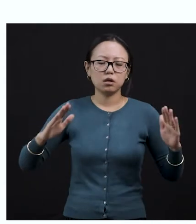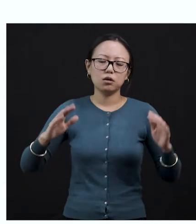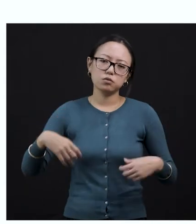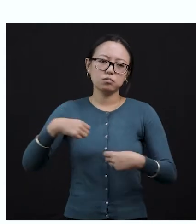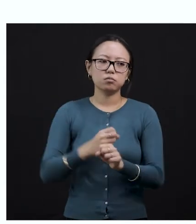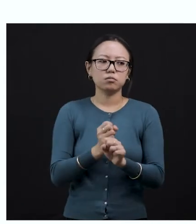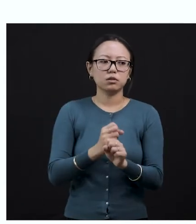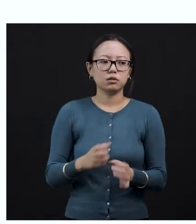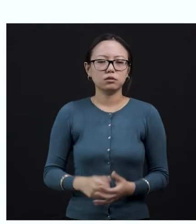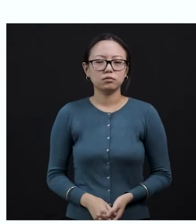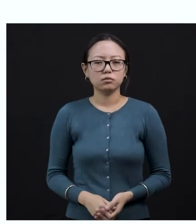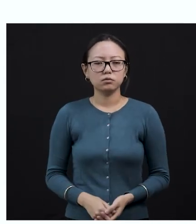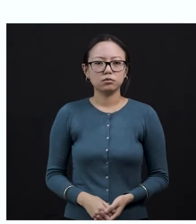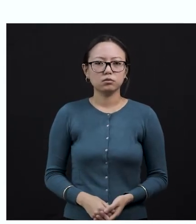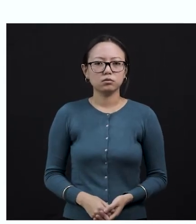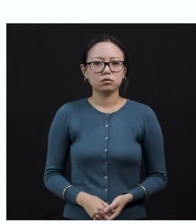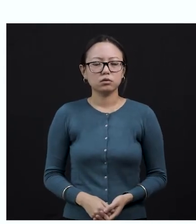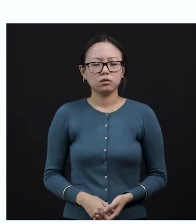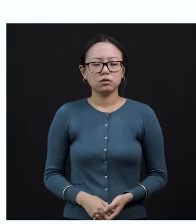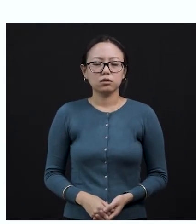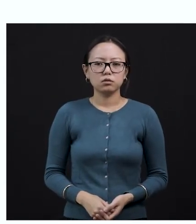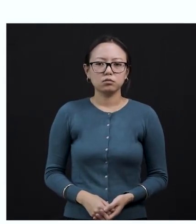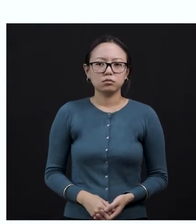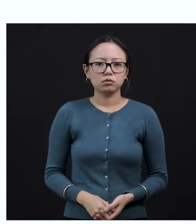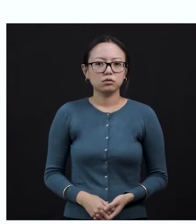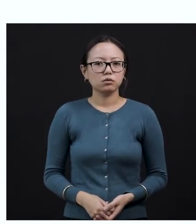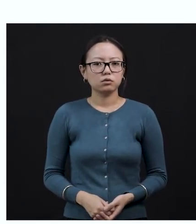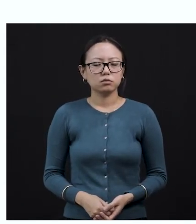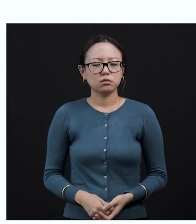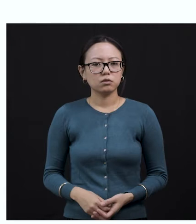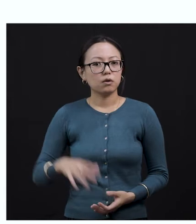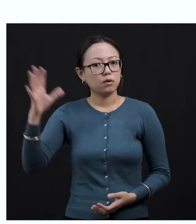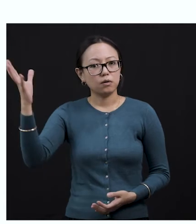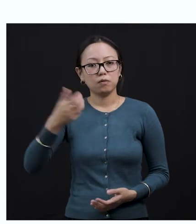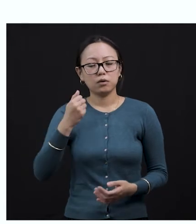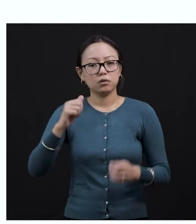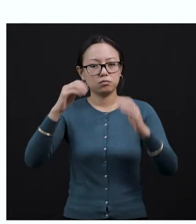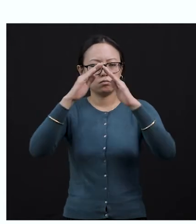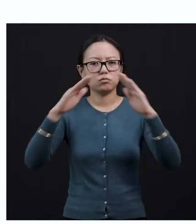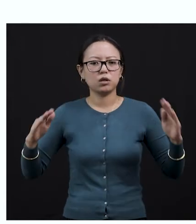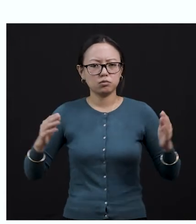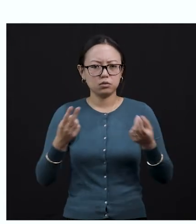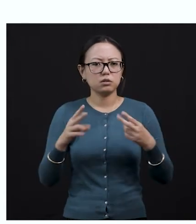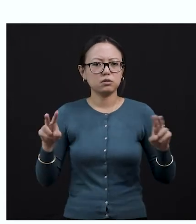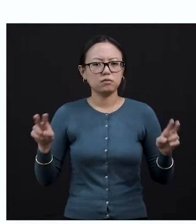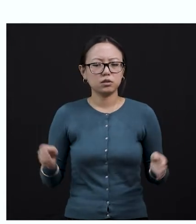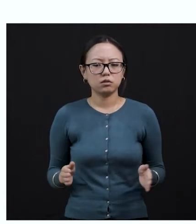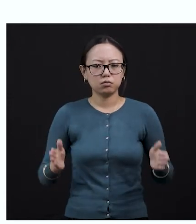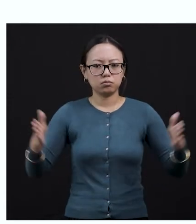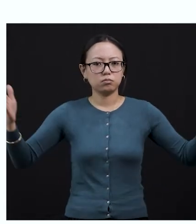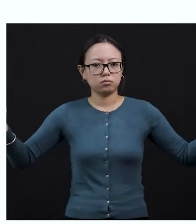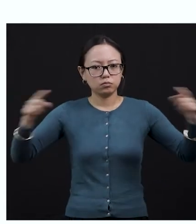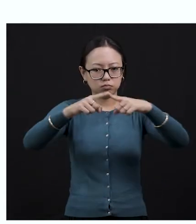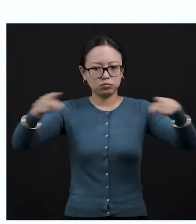were found. So from there we come to know that the Aryans had a very special way of making their huts,